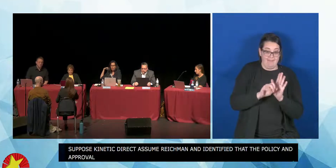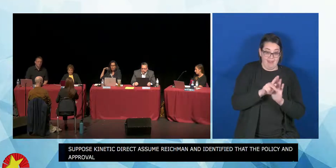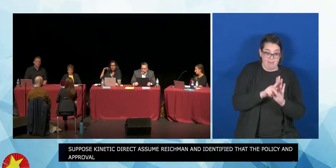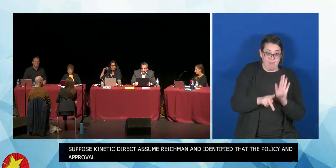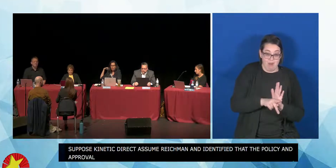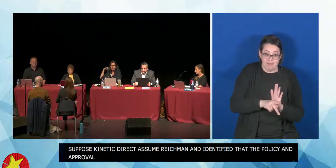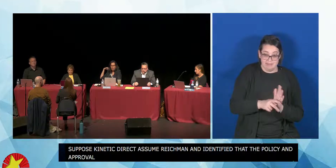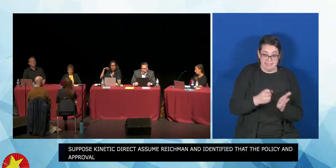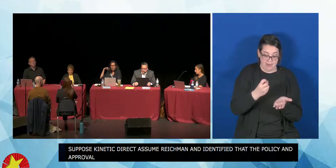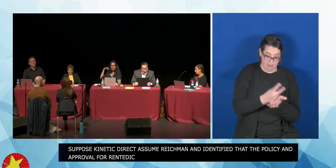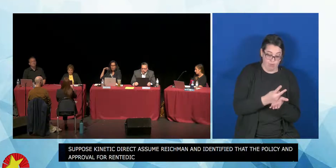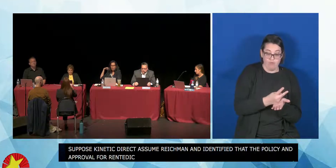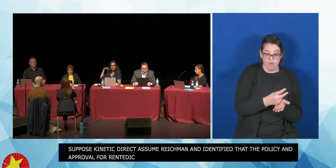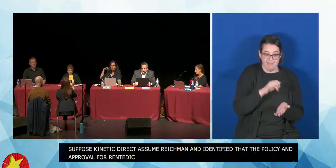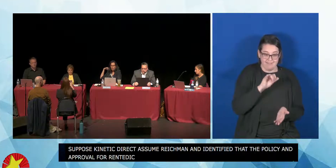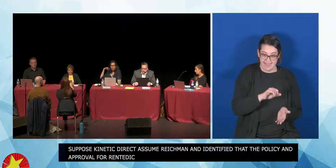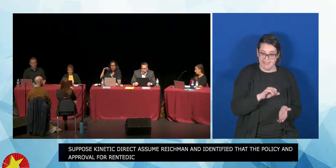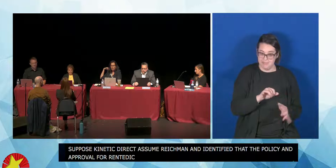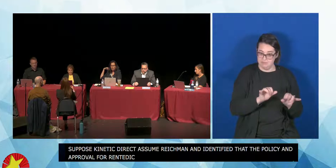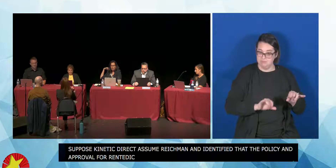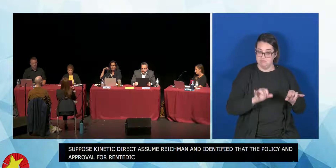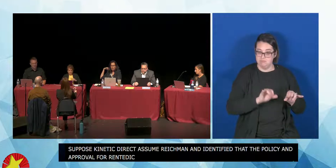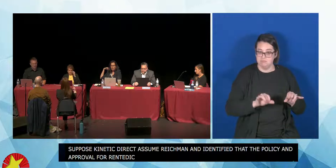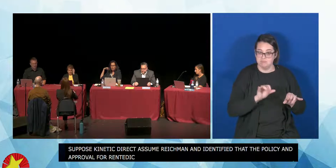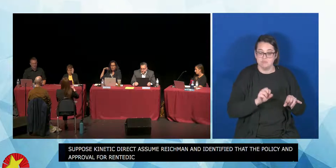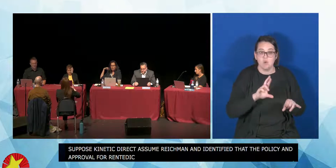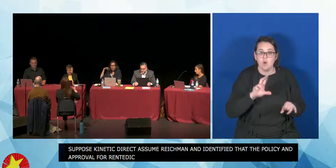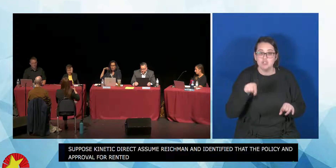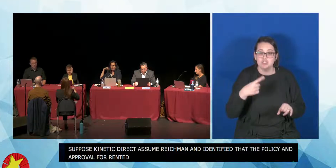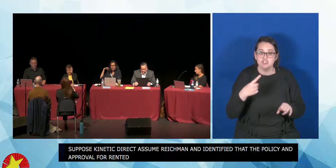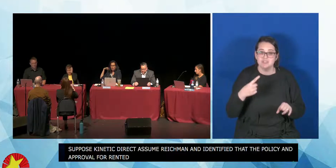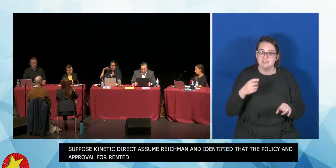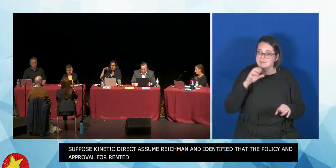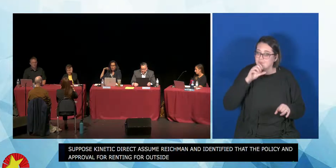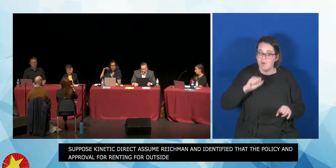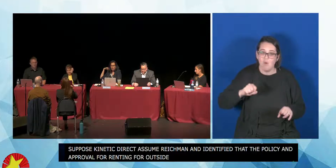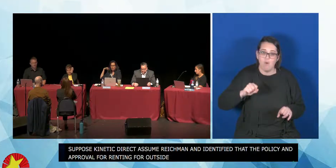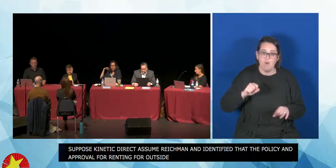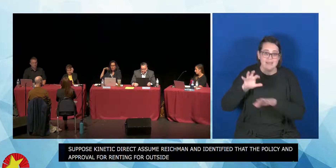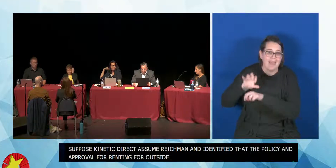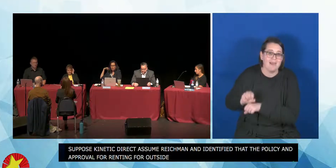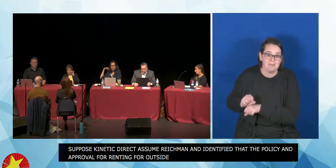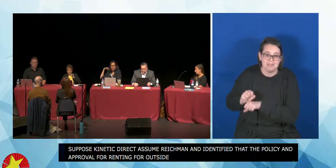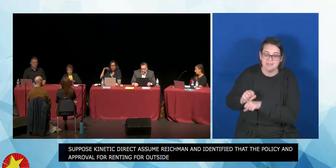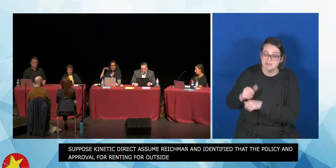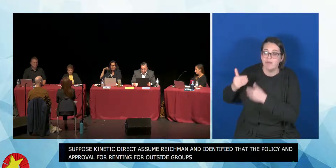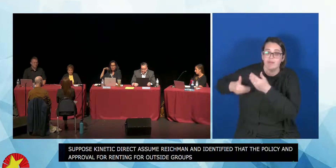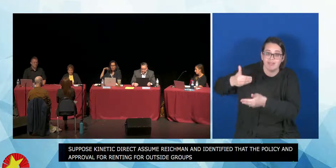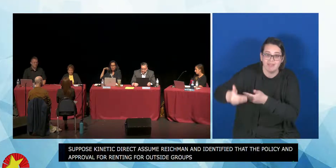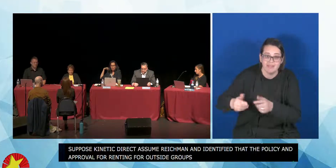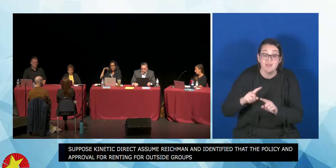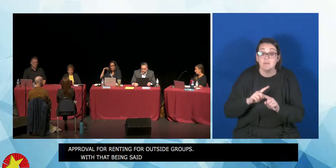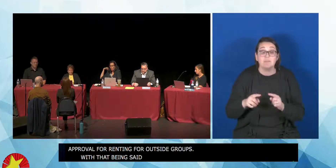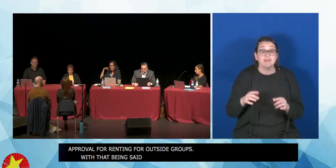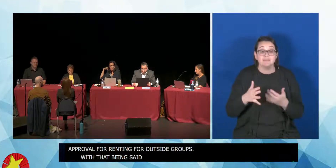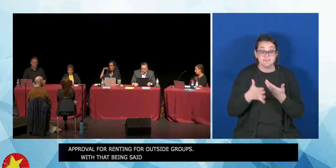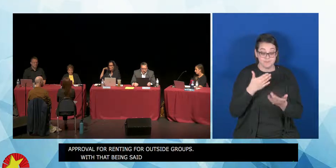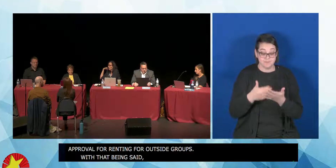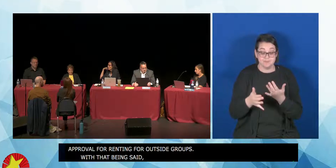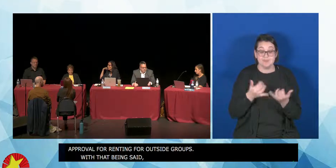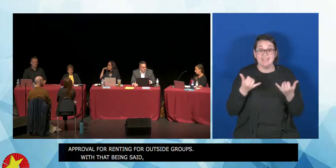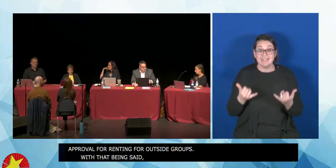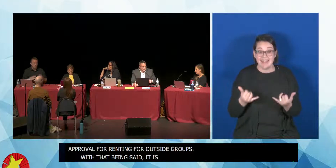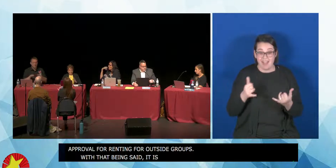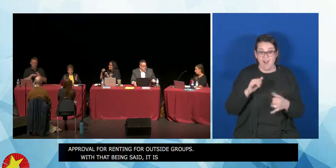been a practice that's been carried over from, prior administrations. With that said, it is now going to be 5:20, so we're going to take that